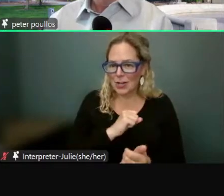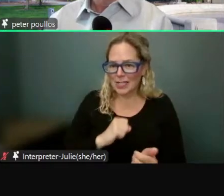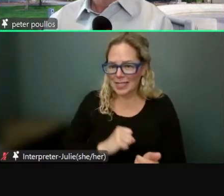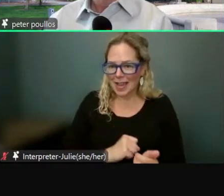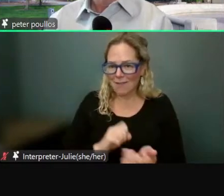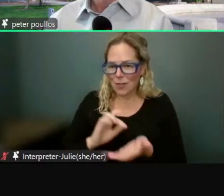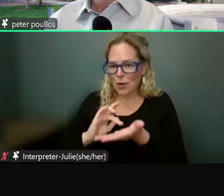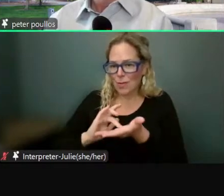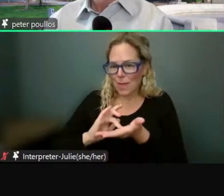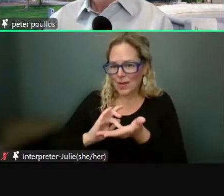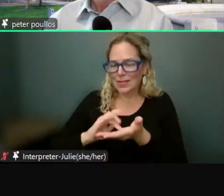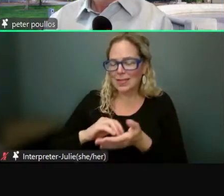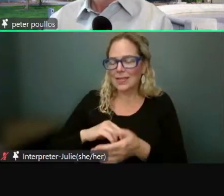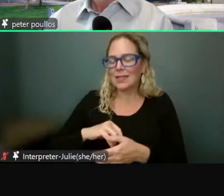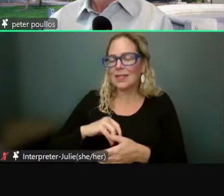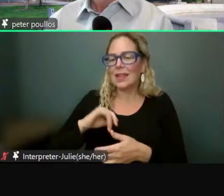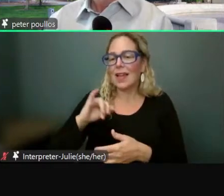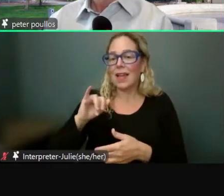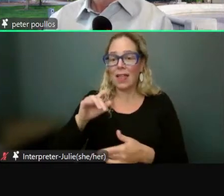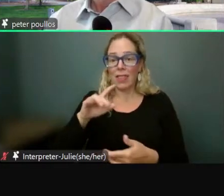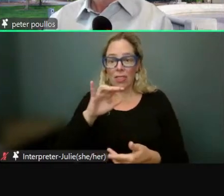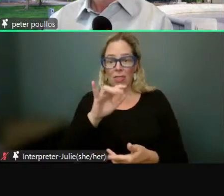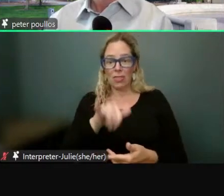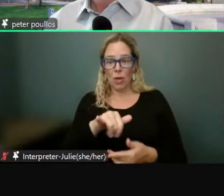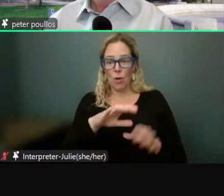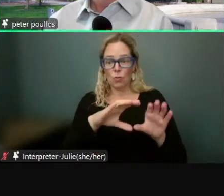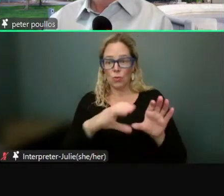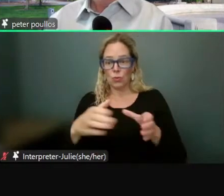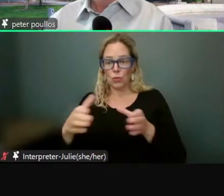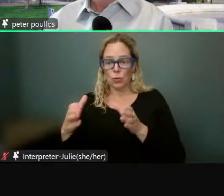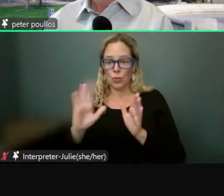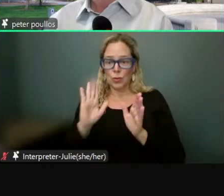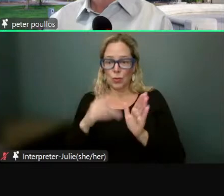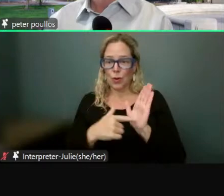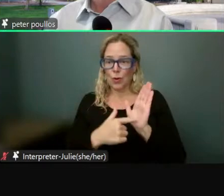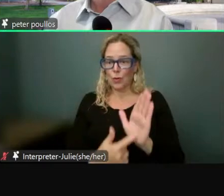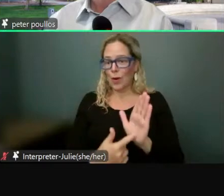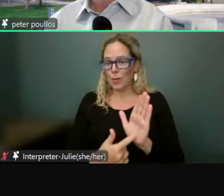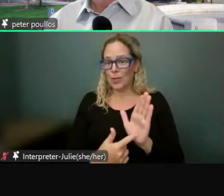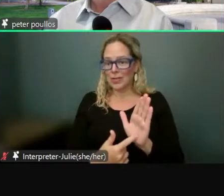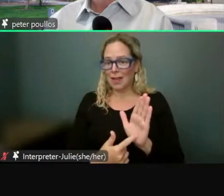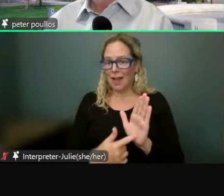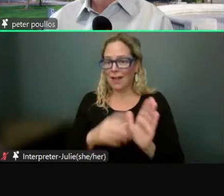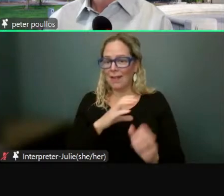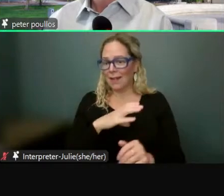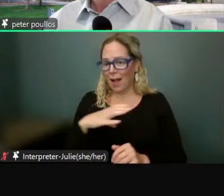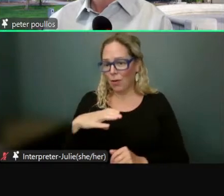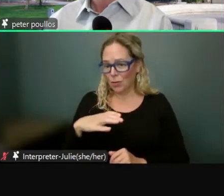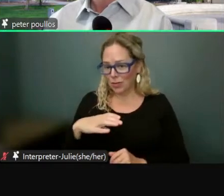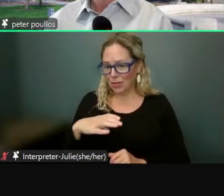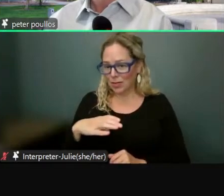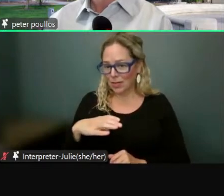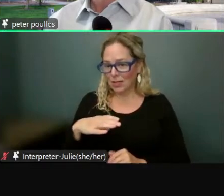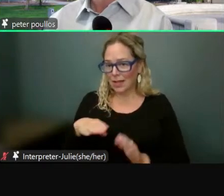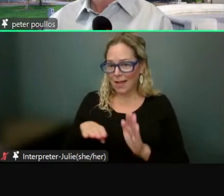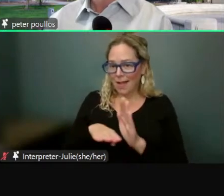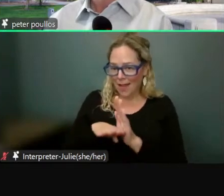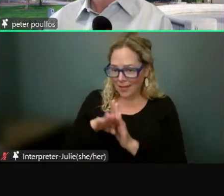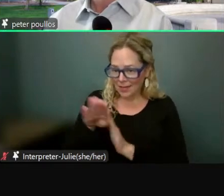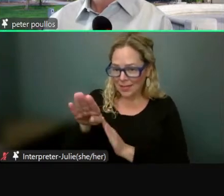those representatives will take part in a champions council to develop